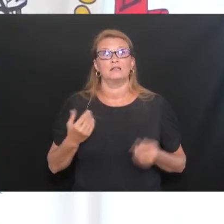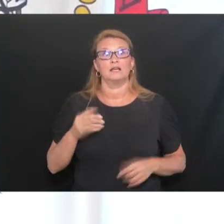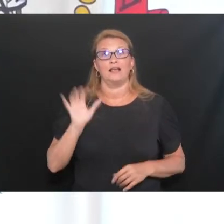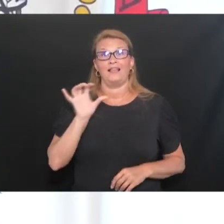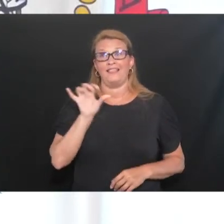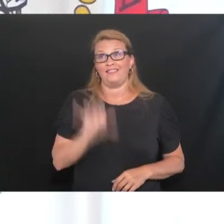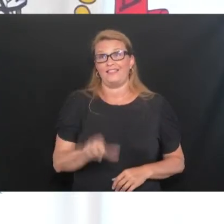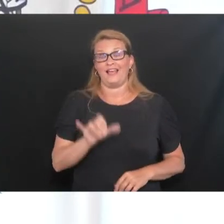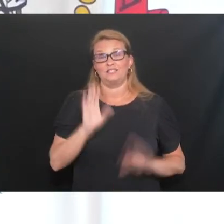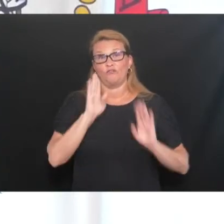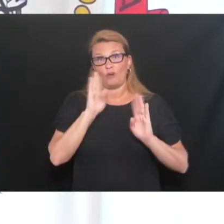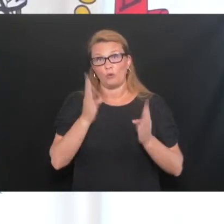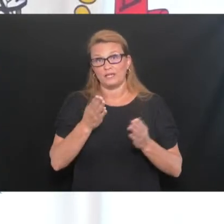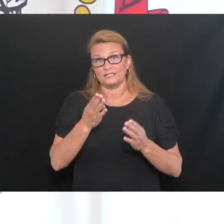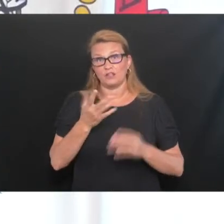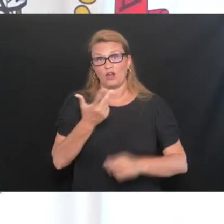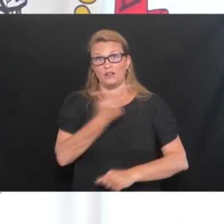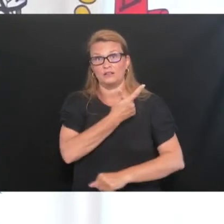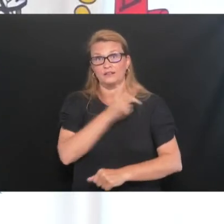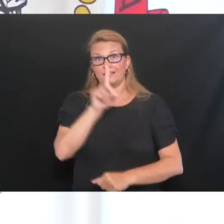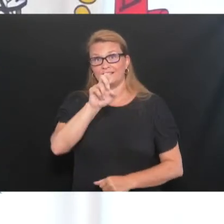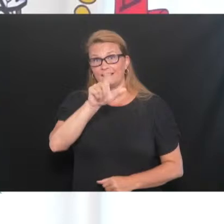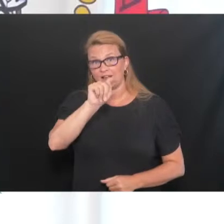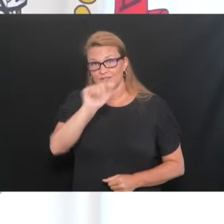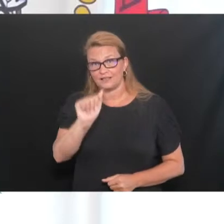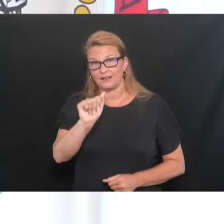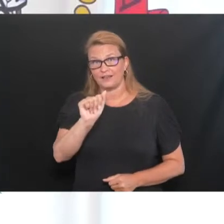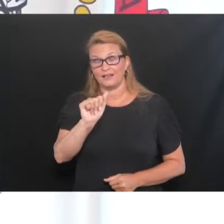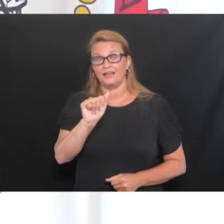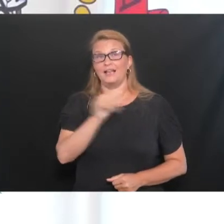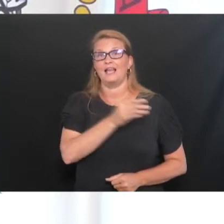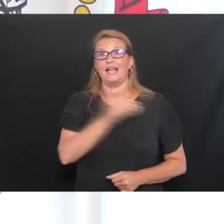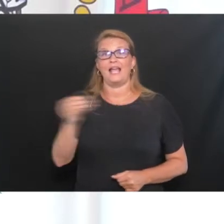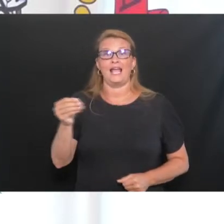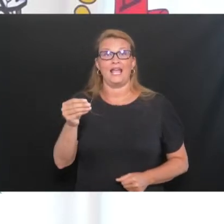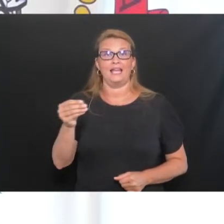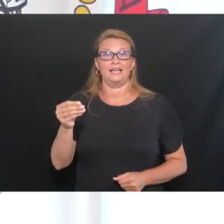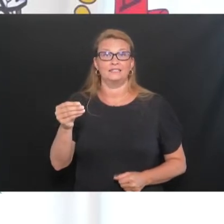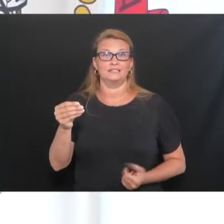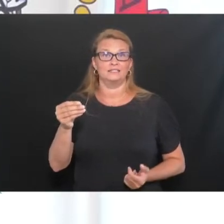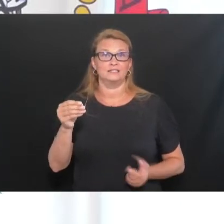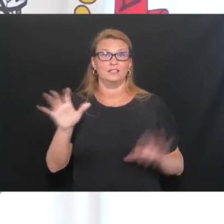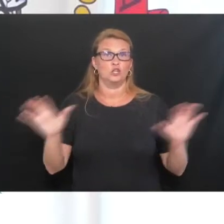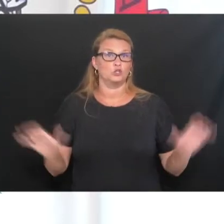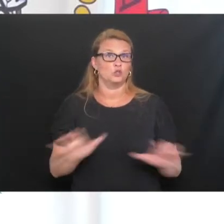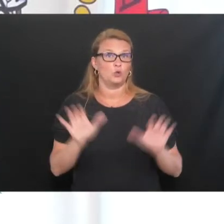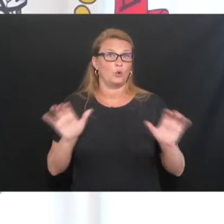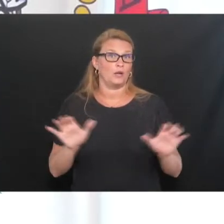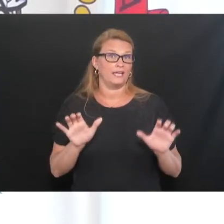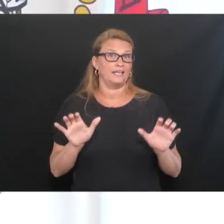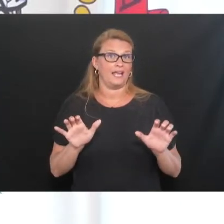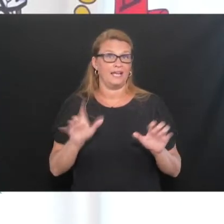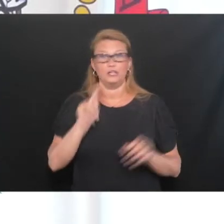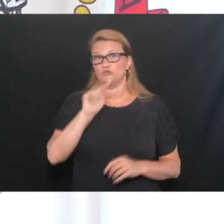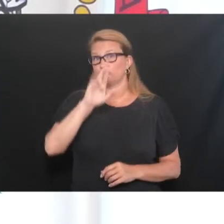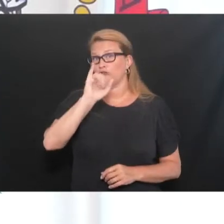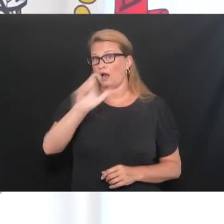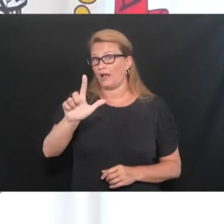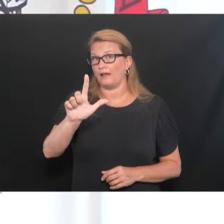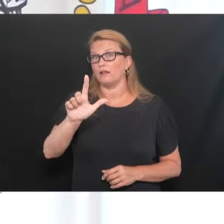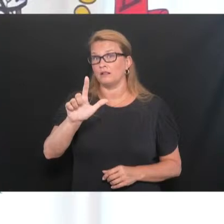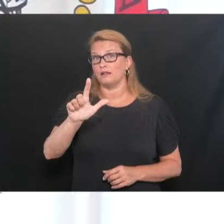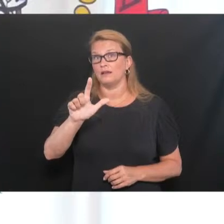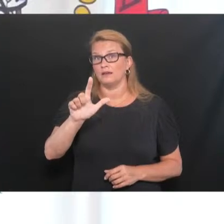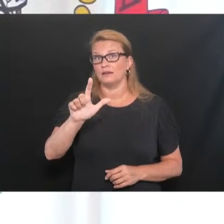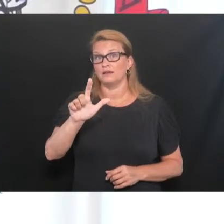primarily focused on the Delta variant and focused on the fact, you know, about doing basically a trial on you